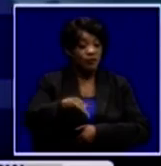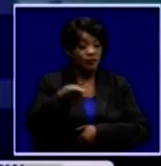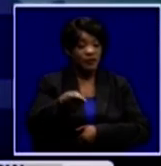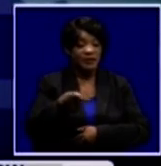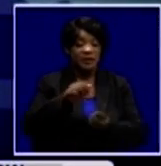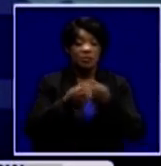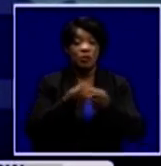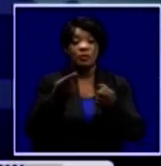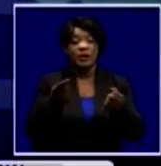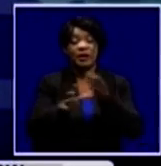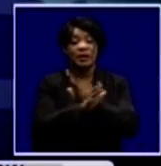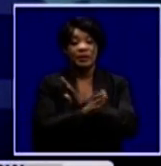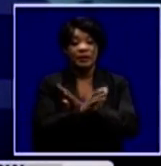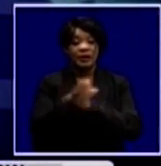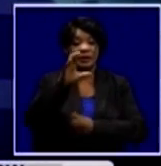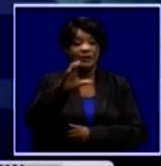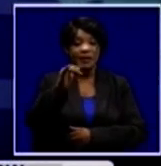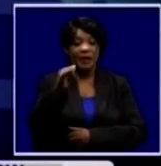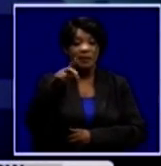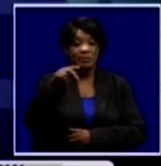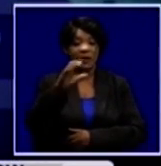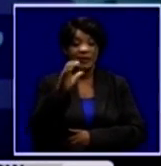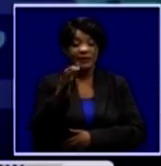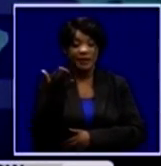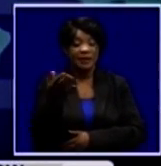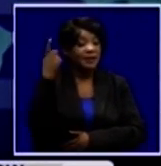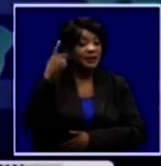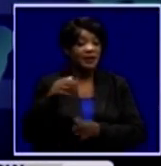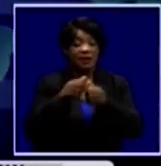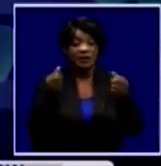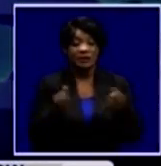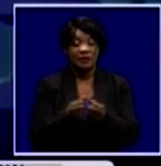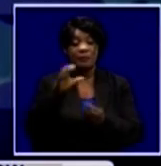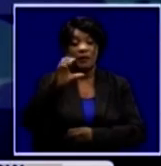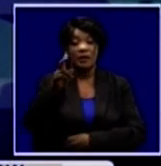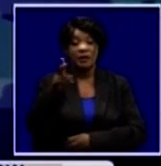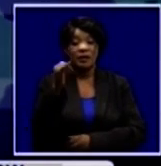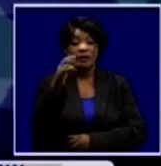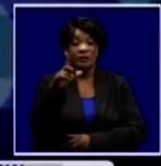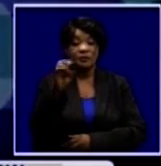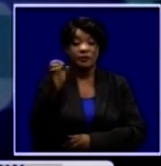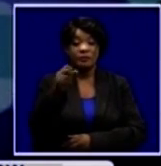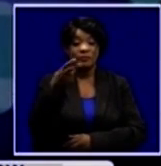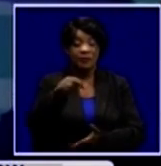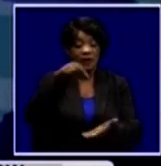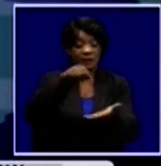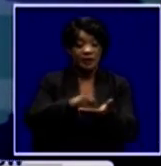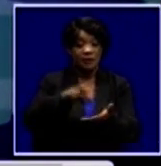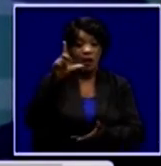Meanwhile, PCIP Secretary General Chama Chileshe says the new party is ready to contest